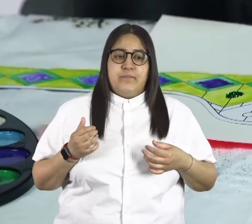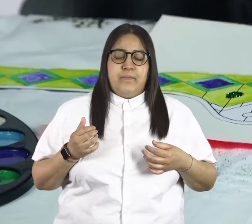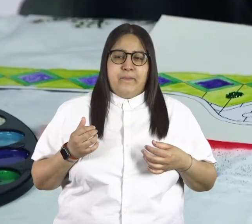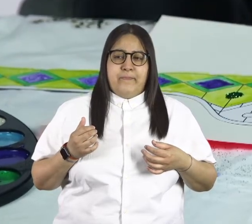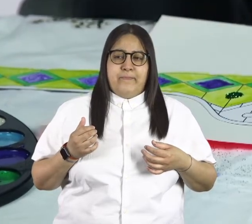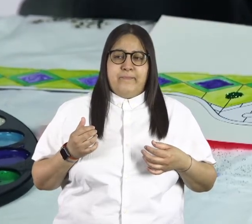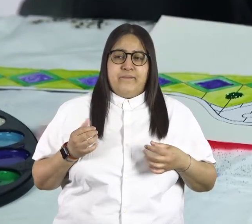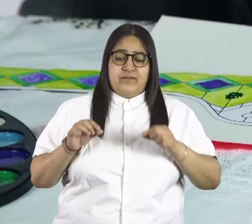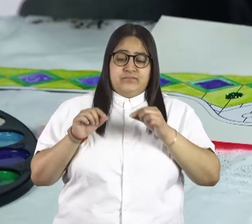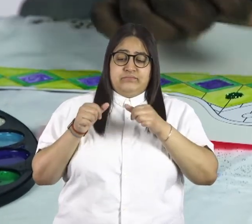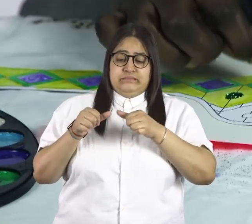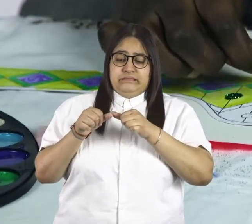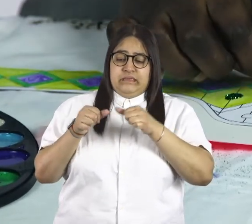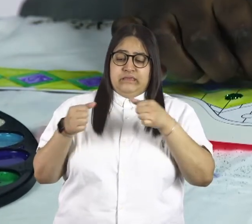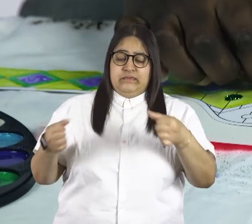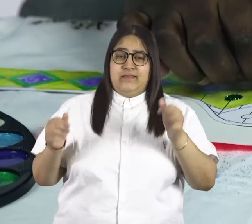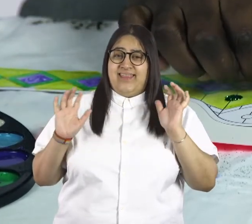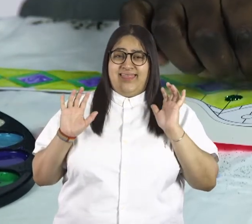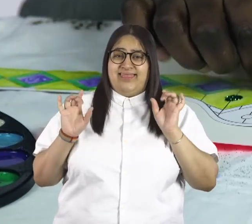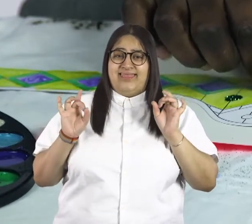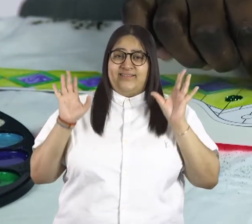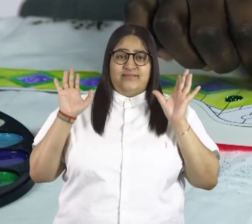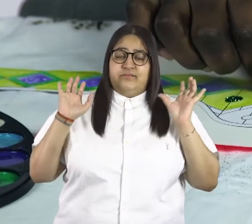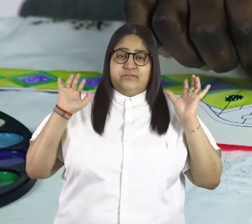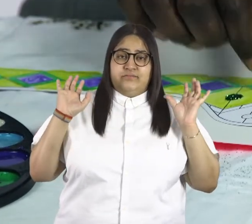And stick in.